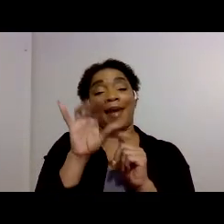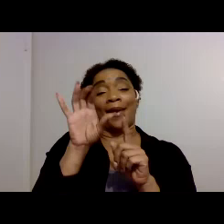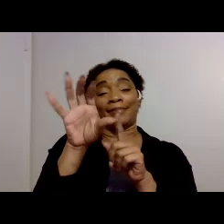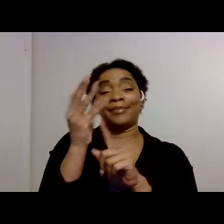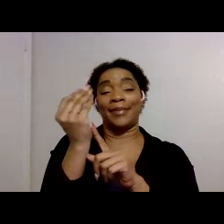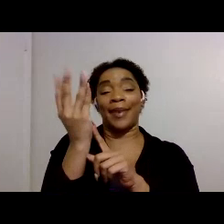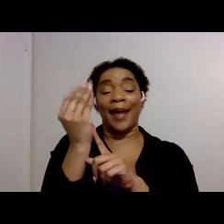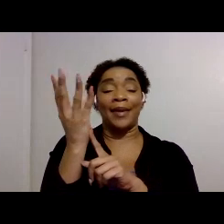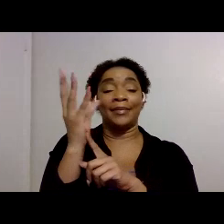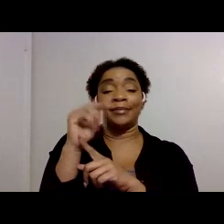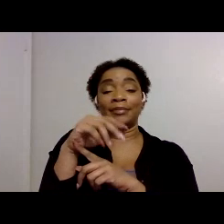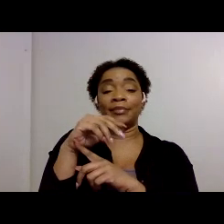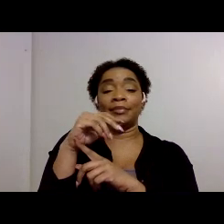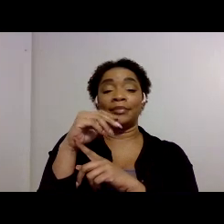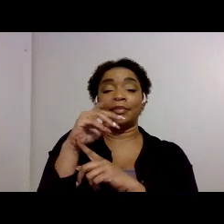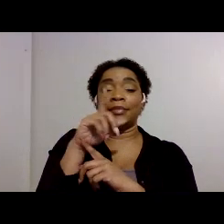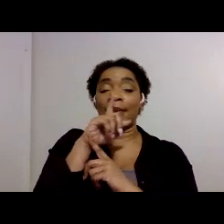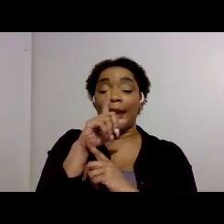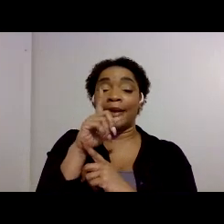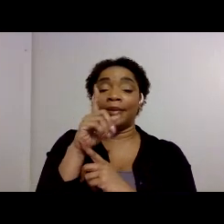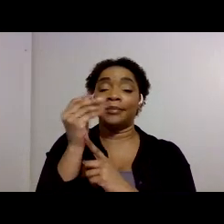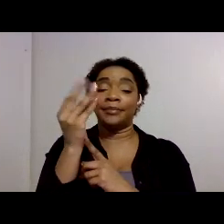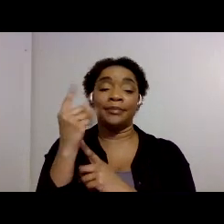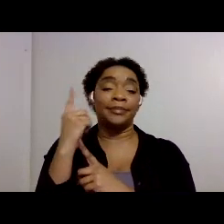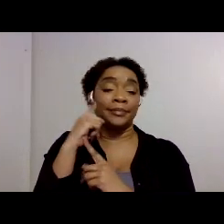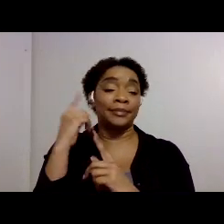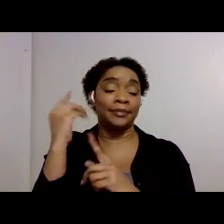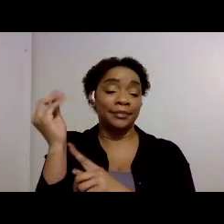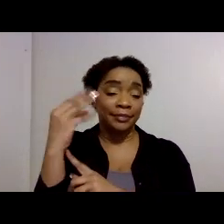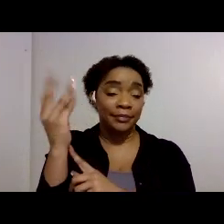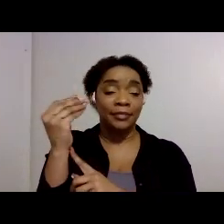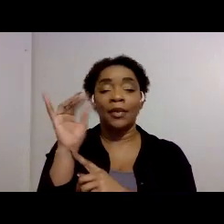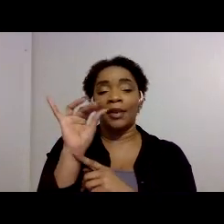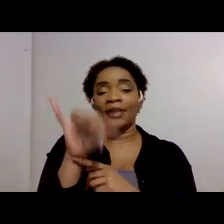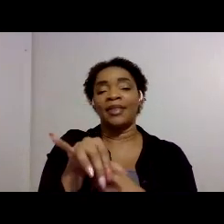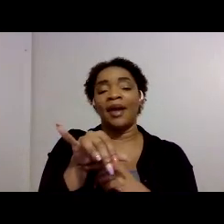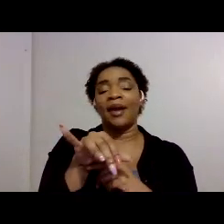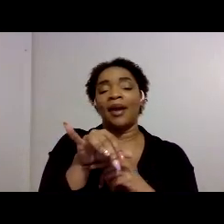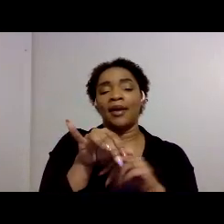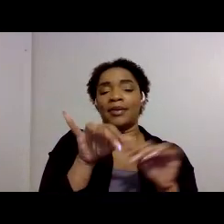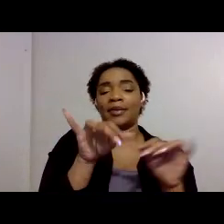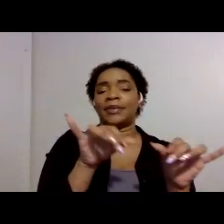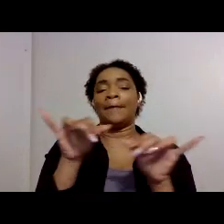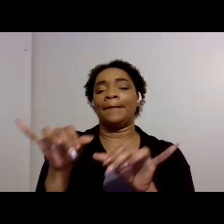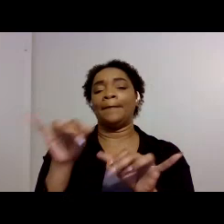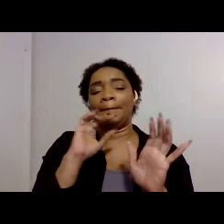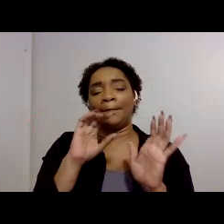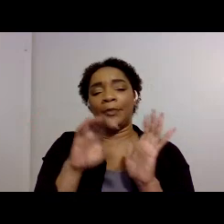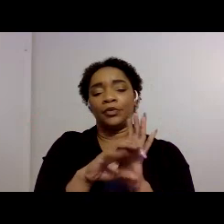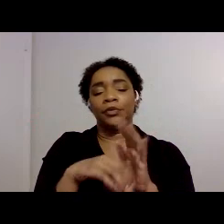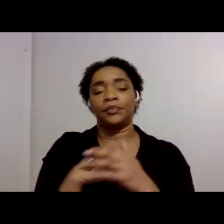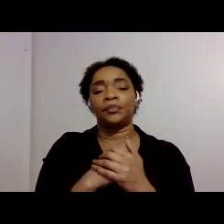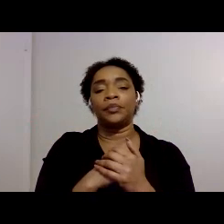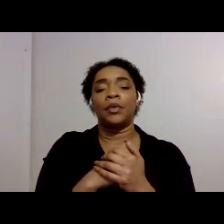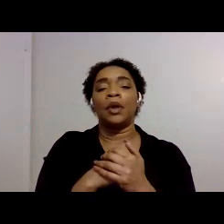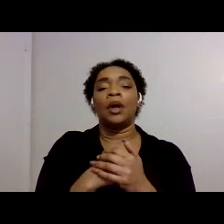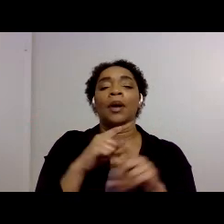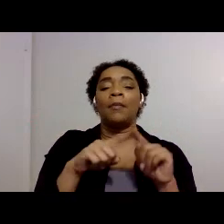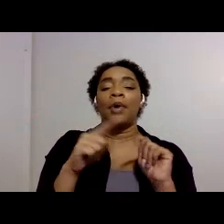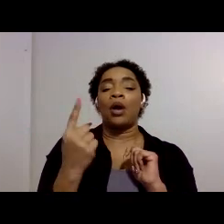for commercial building as it is for a residence. React, evaluate,